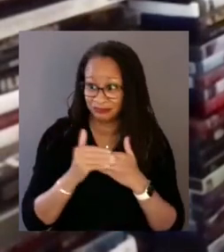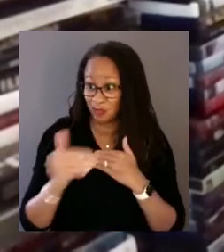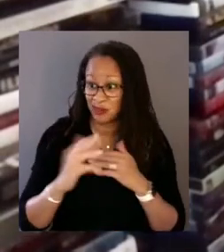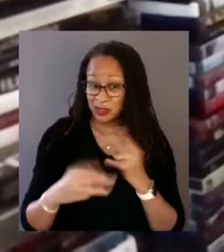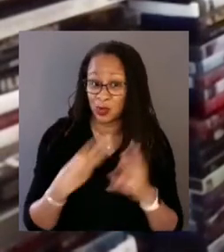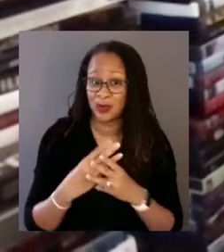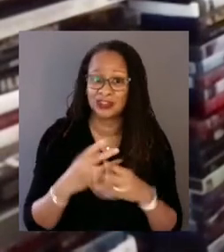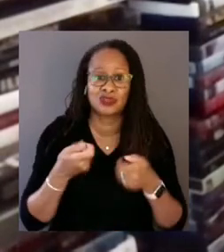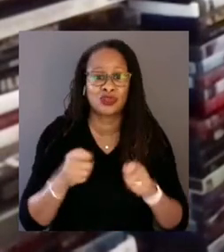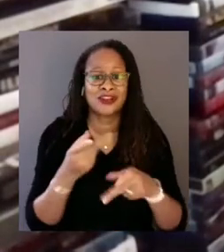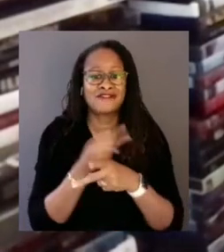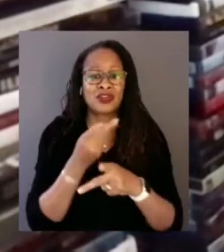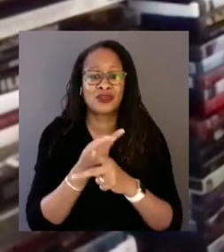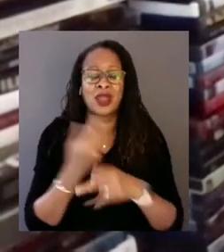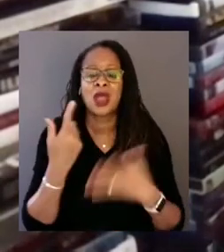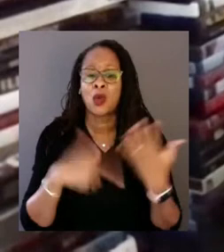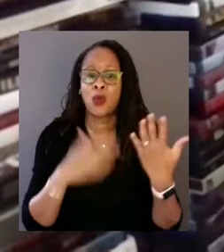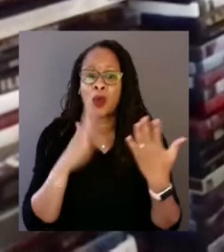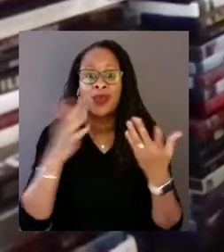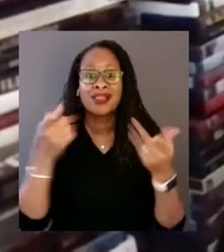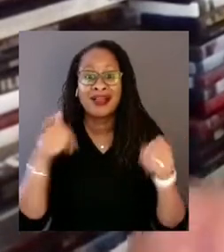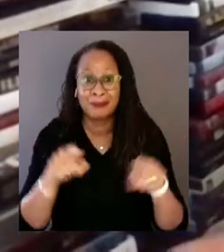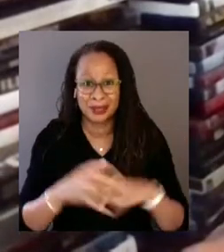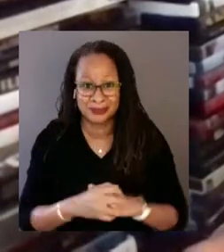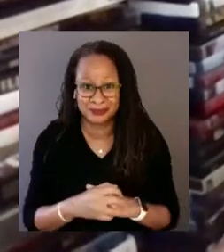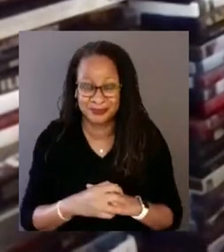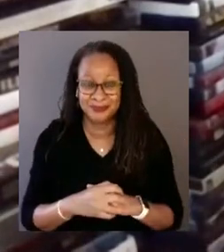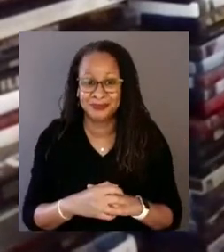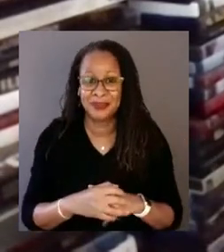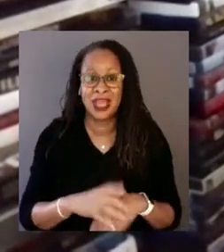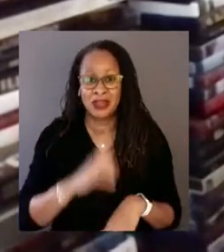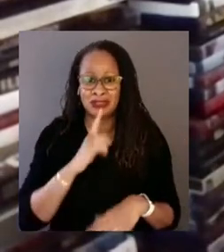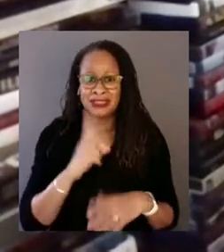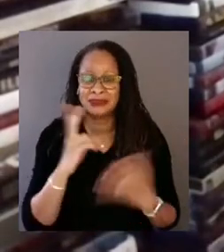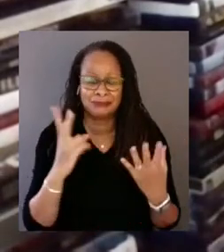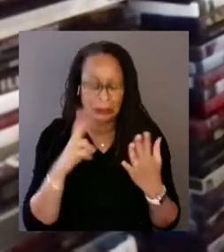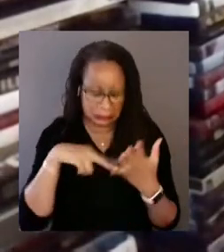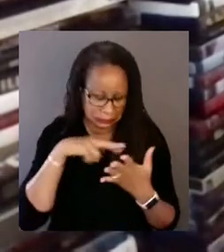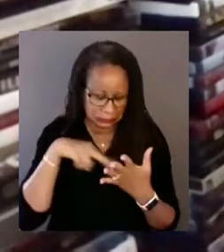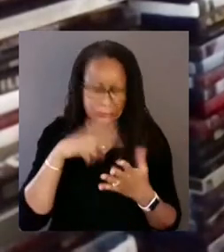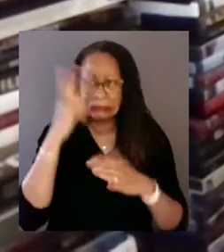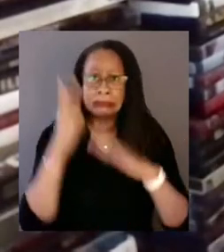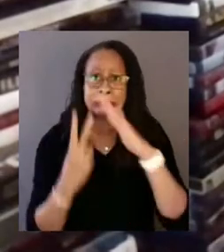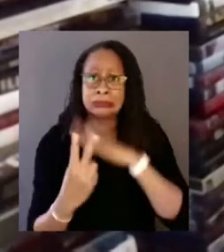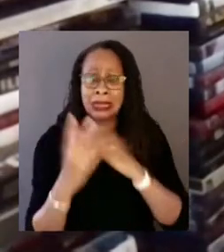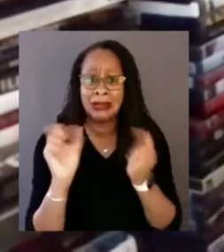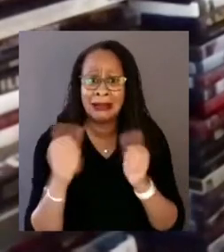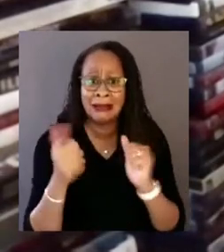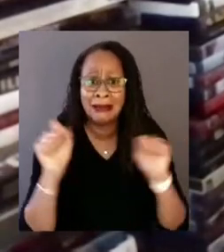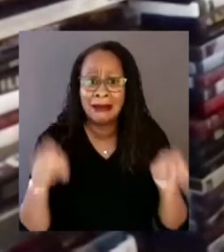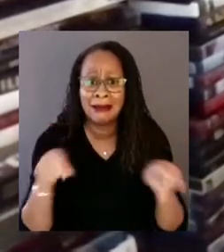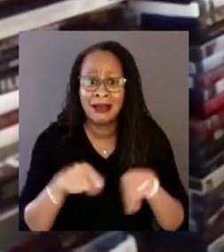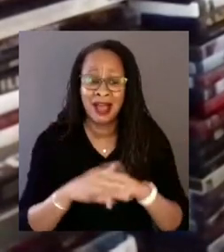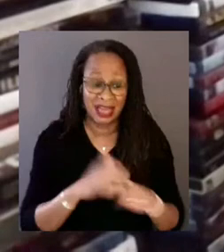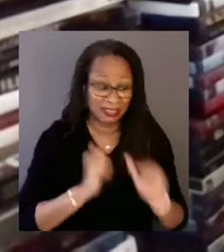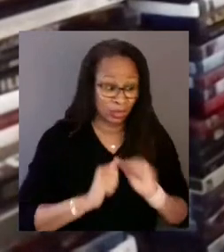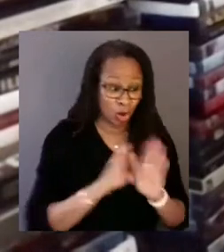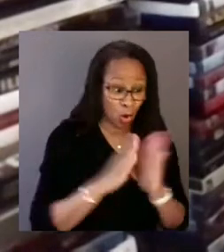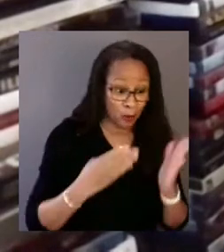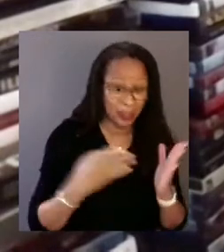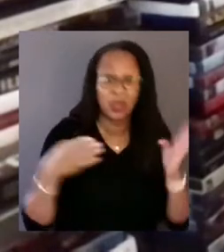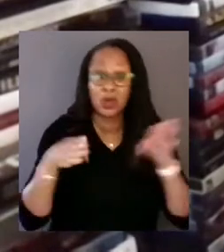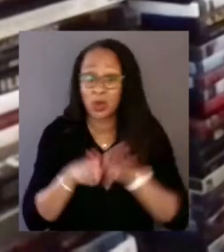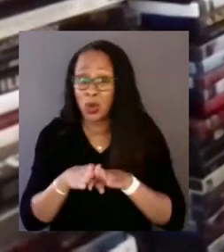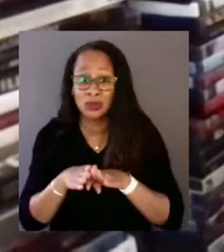figuring out what was gonna happen. We were really reading the tea leaves. Our theater is gonna open, our theater is not gonna open, our